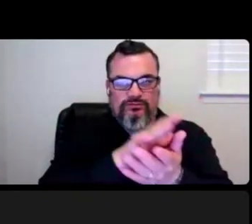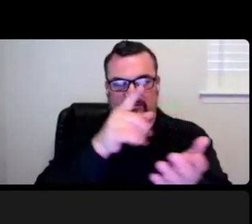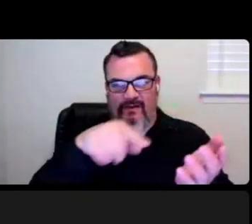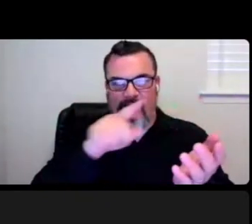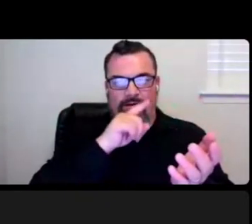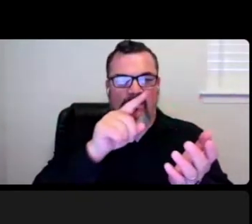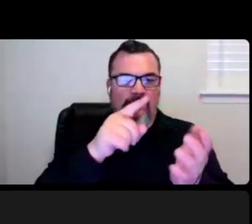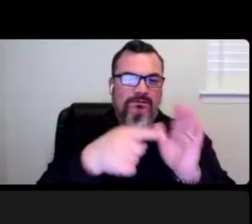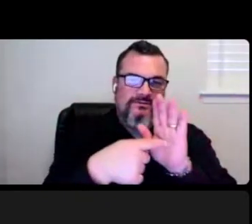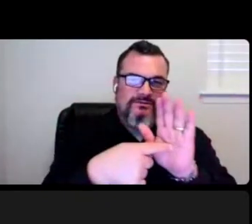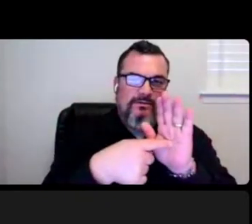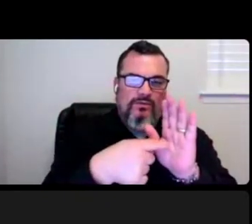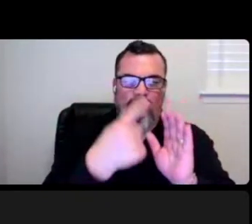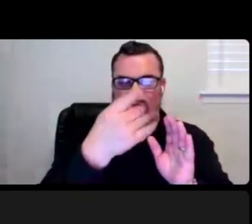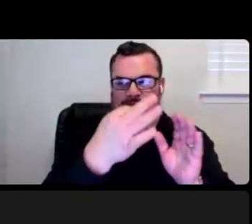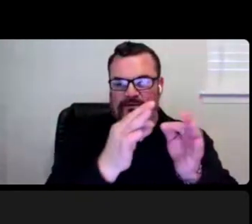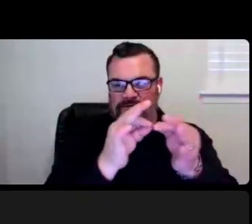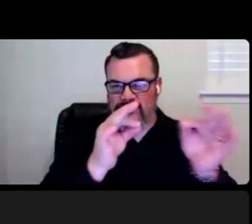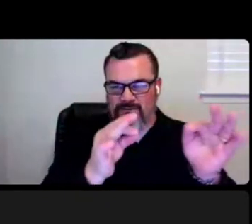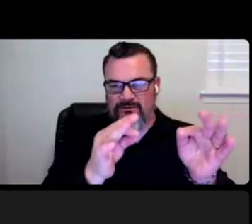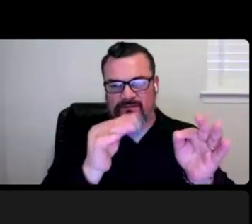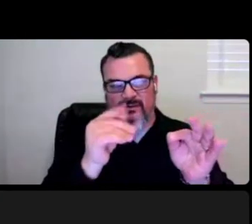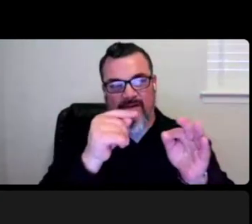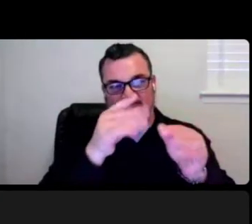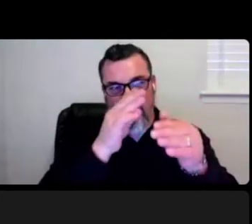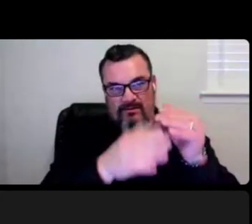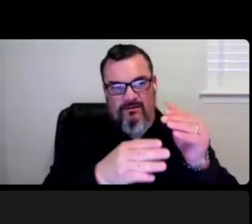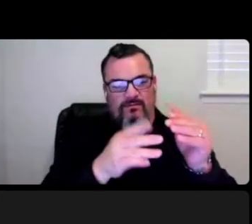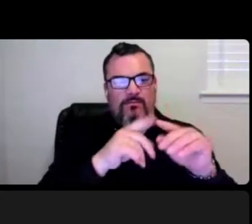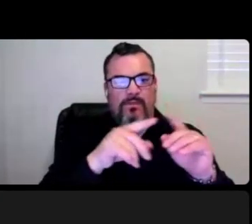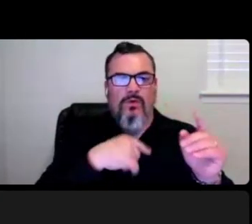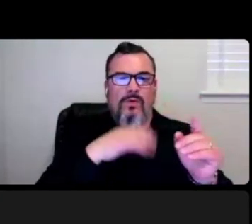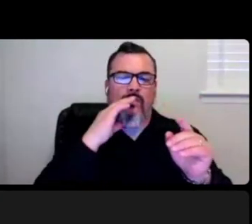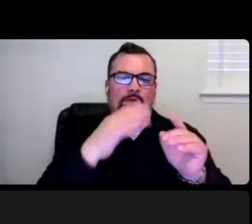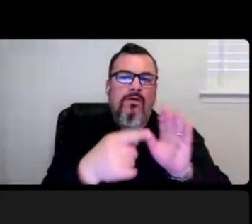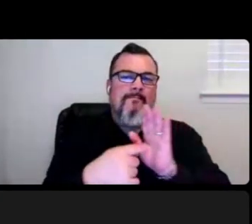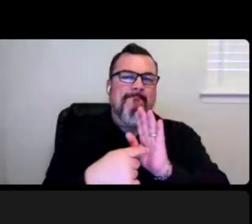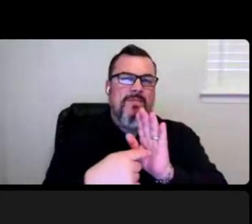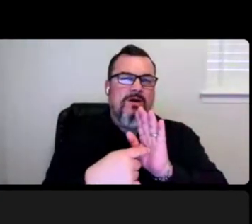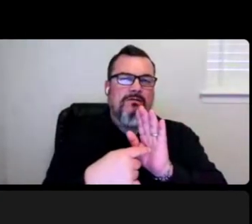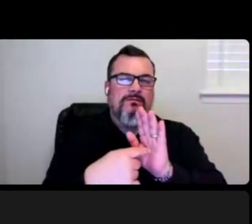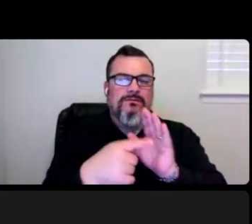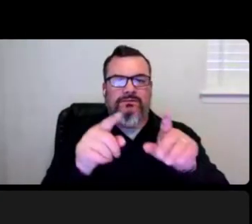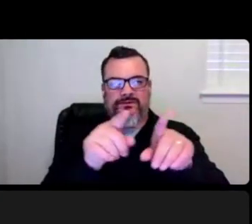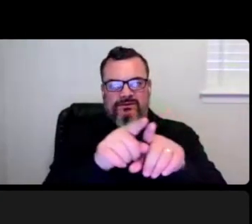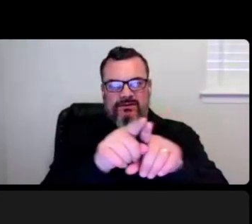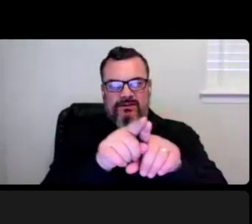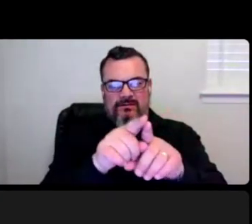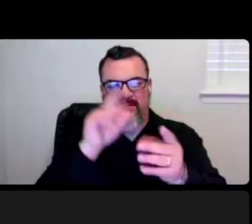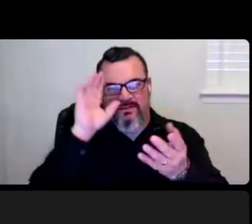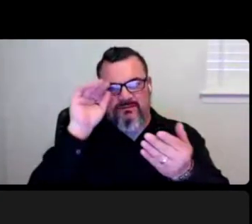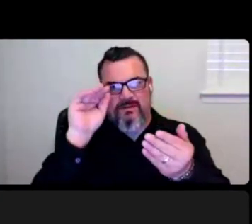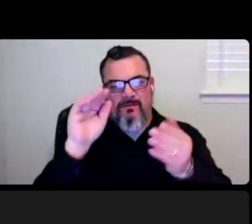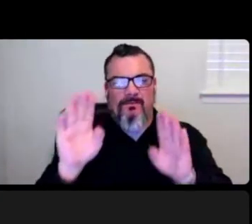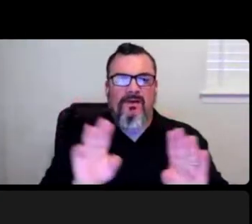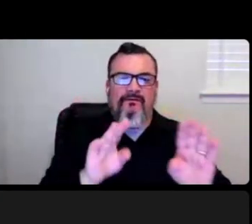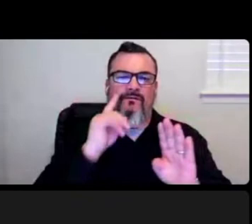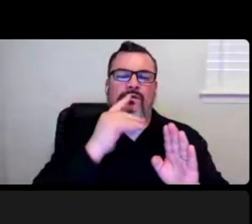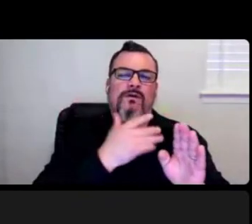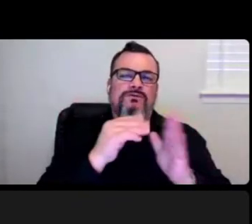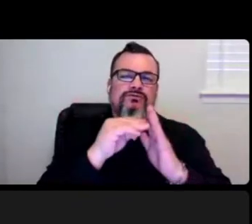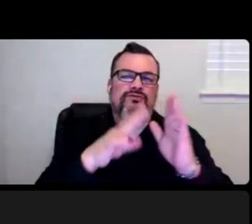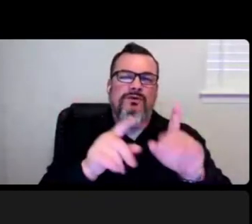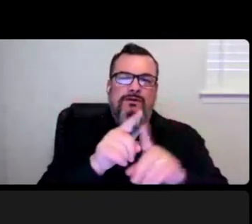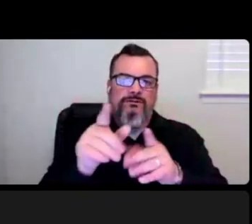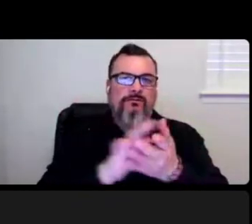the examples. One of the sentences here is at the end, it says, but we will model the same expected behavior for our students as they